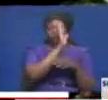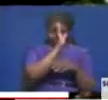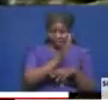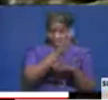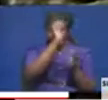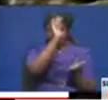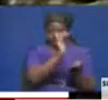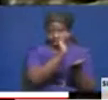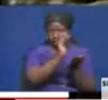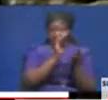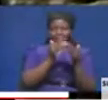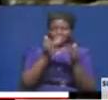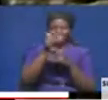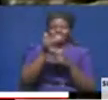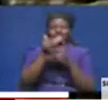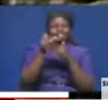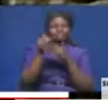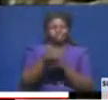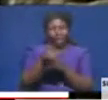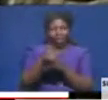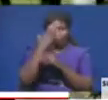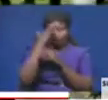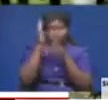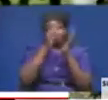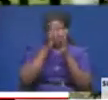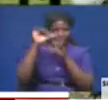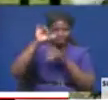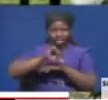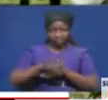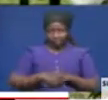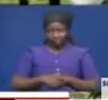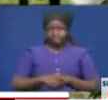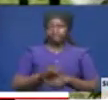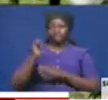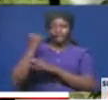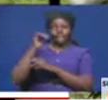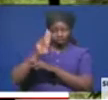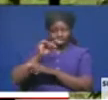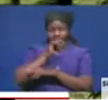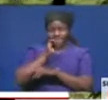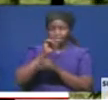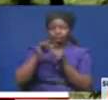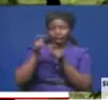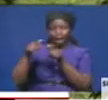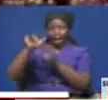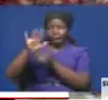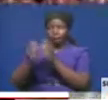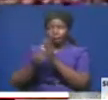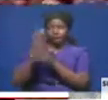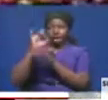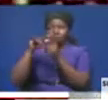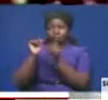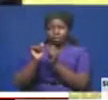bad weather. Kenya is banking on technology to boost this year's tonnage to a record of 200,000 tons without increasing